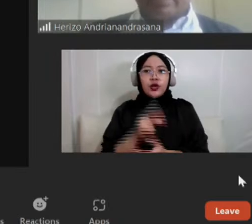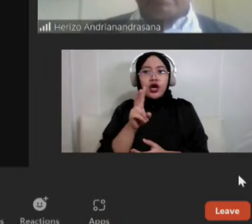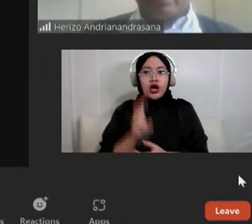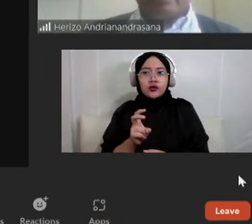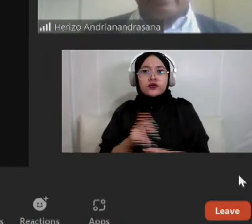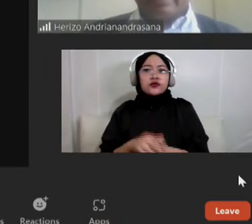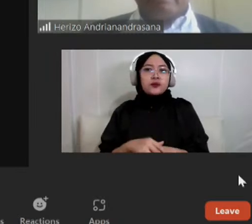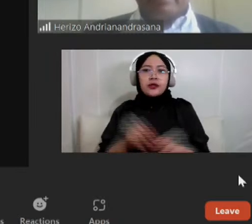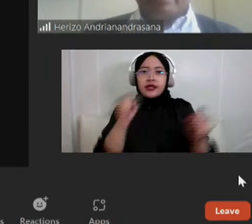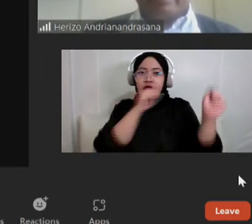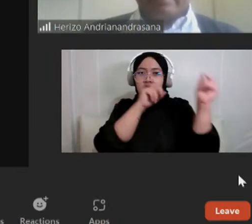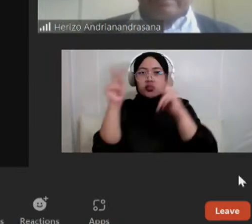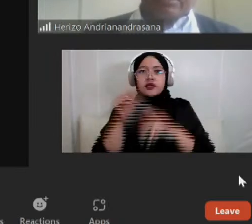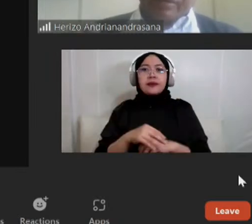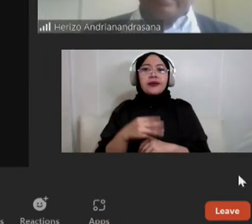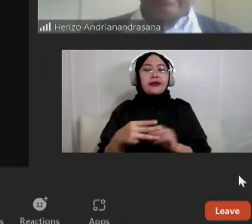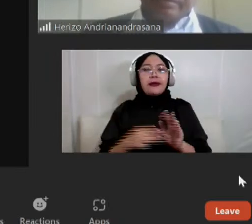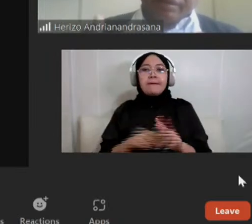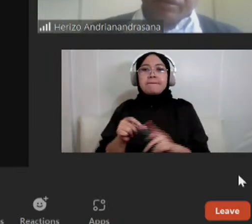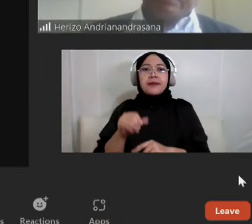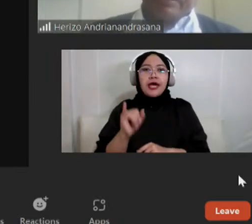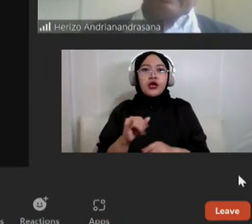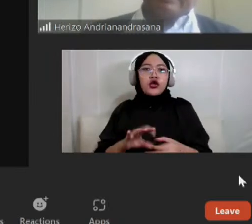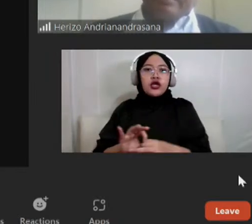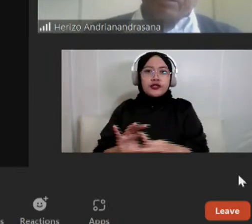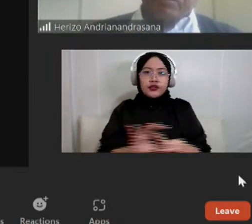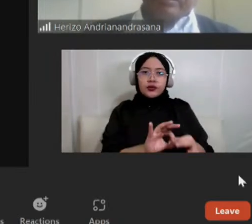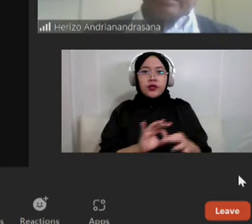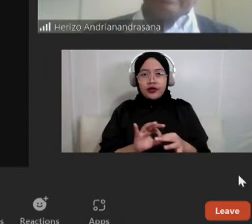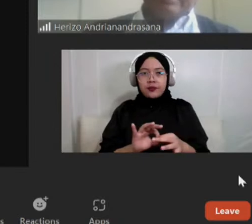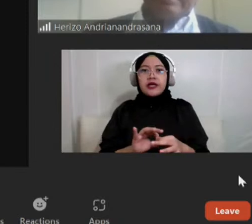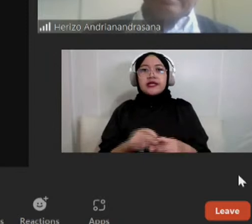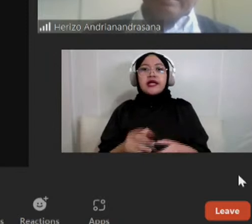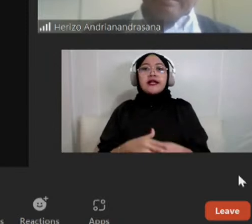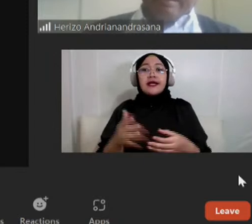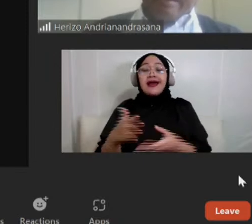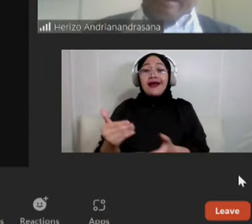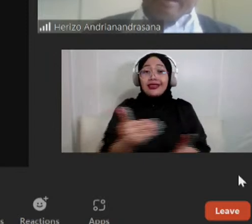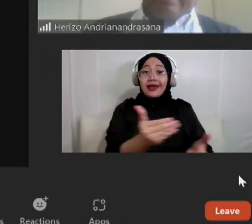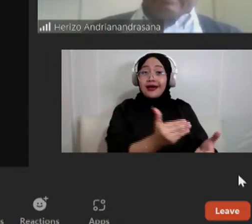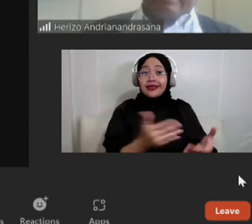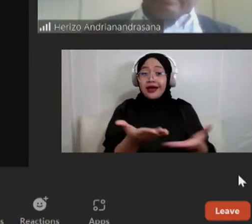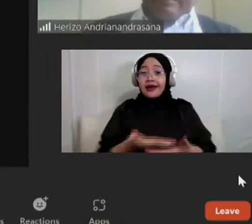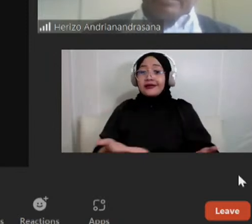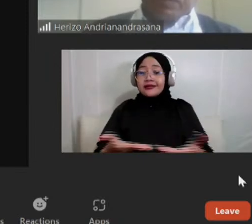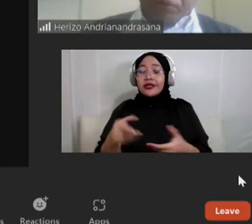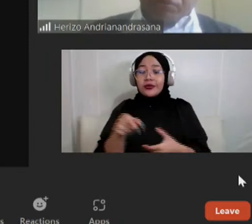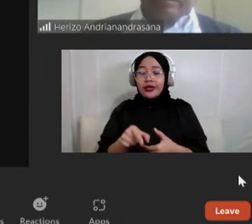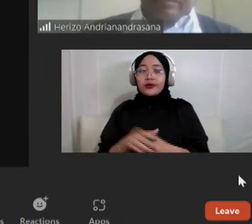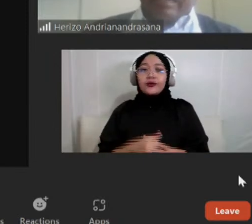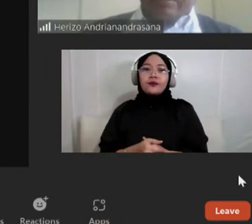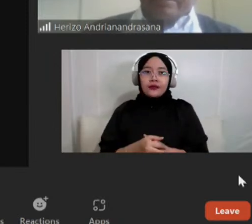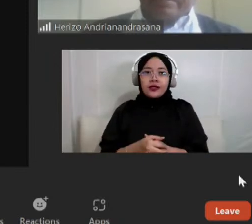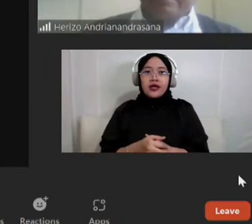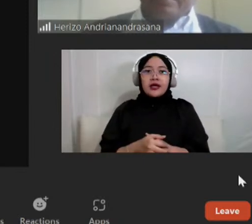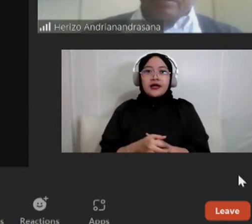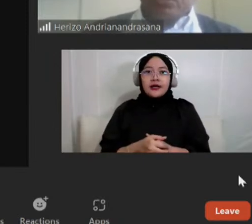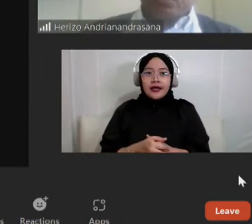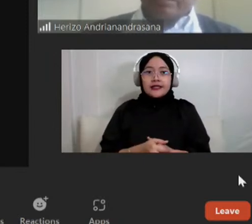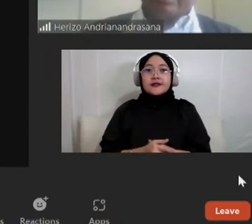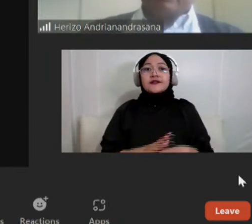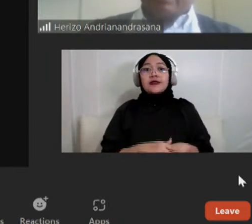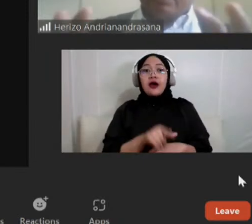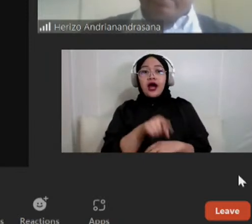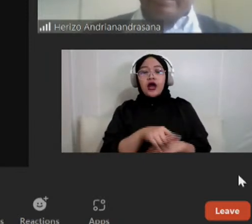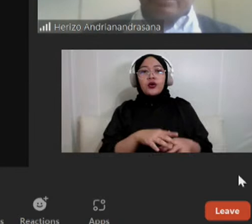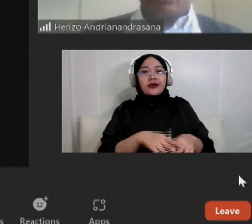robust concept of EMPI integrating relevant environment data. And each protected area